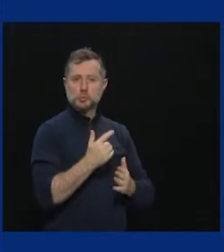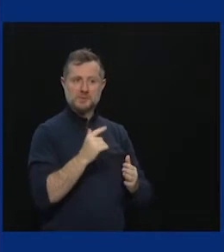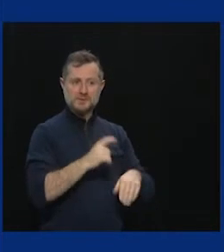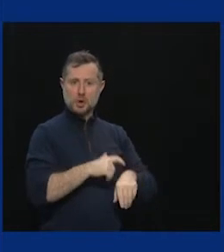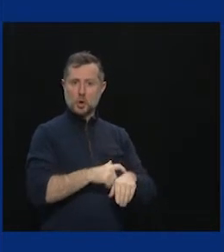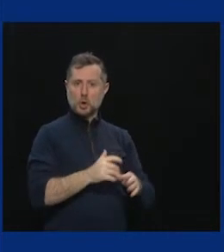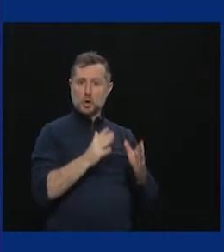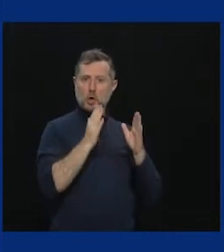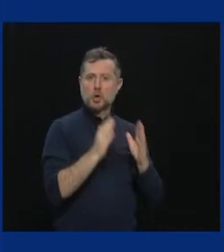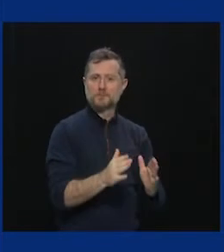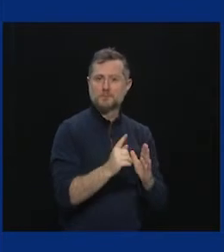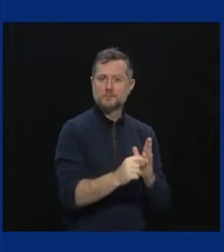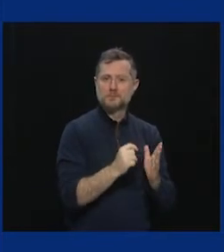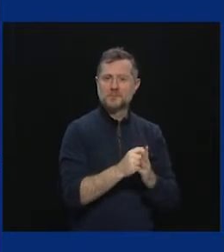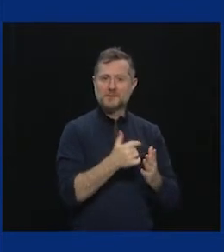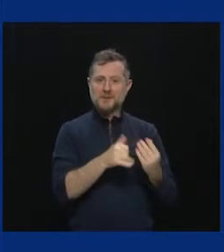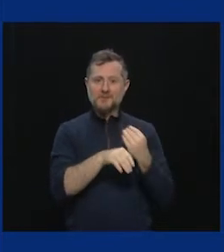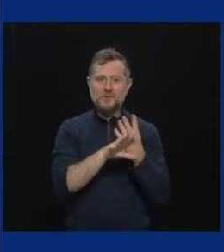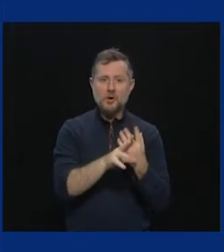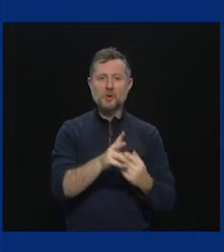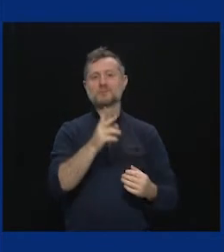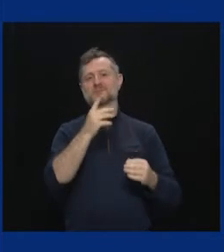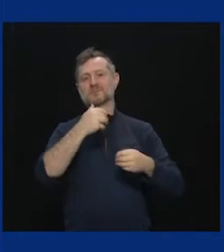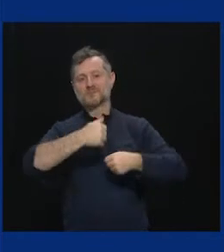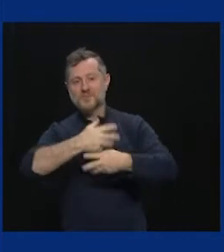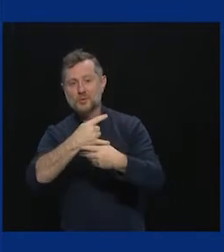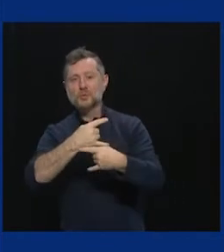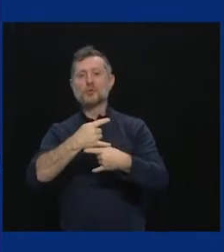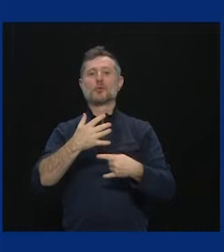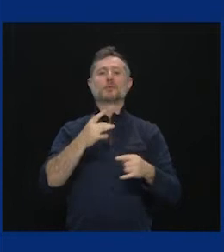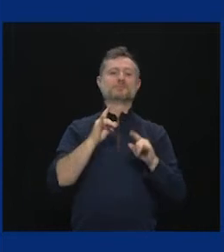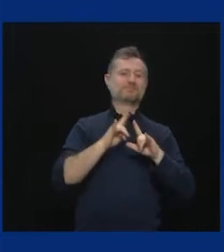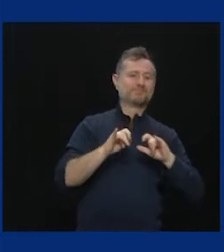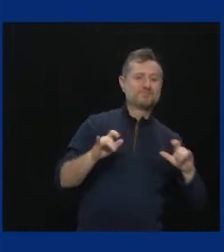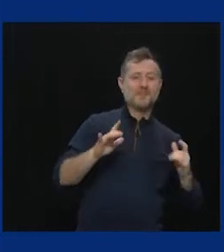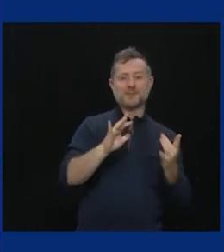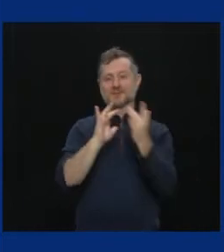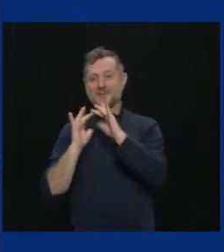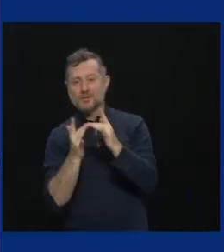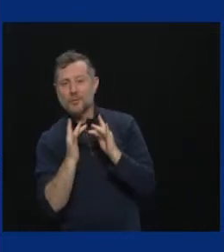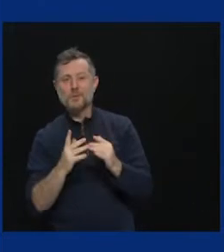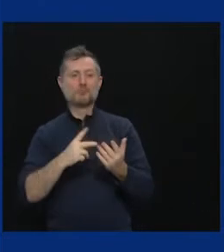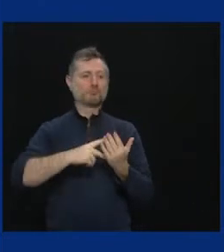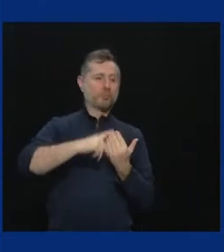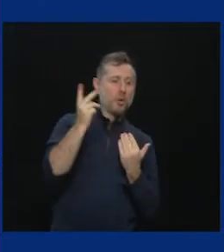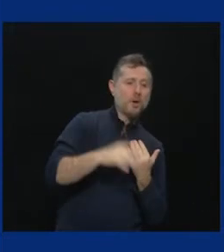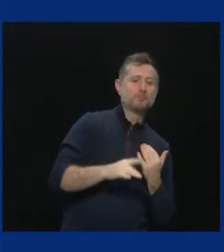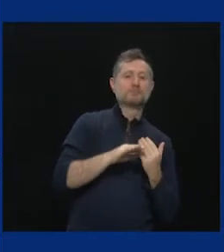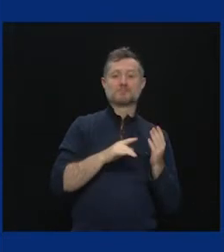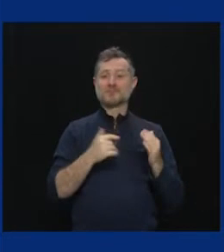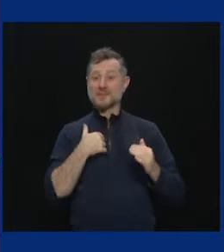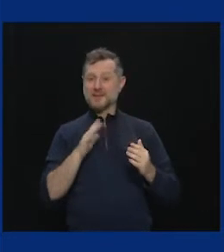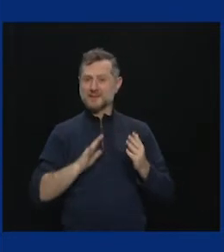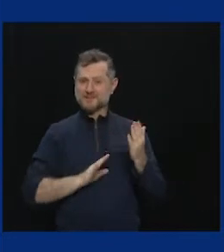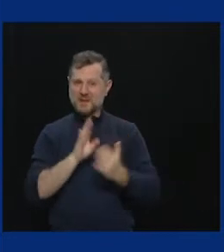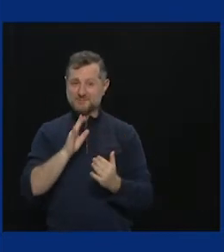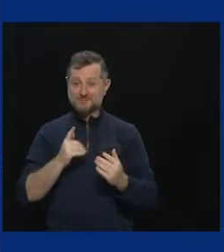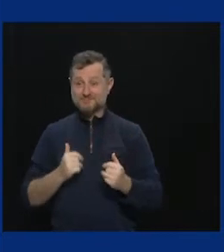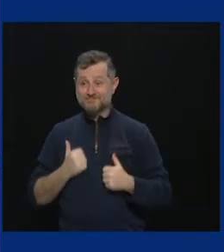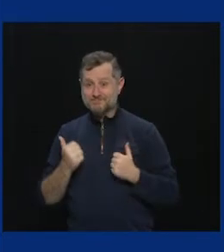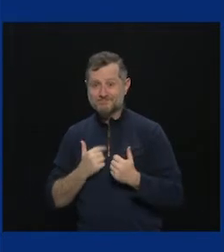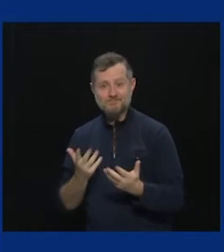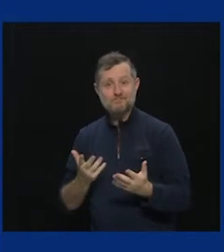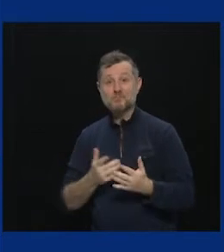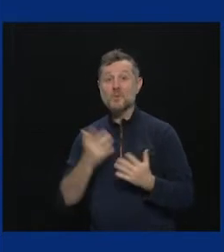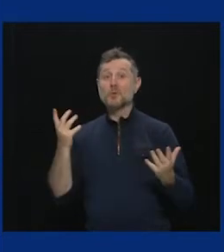programs, and many specially addressing COVID and viruses. And we have continued to be an important